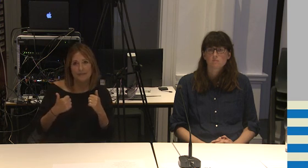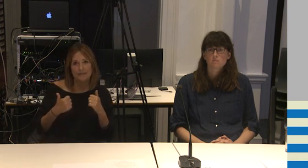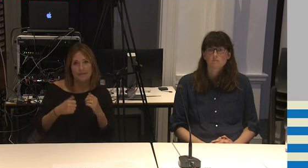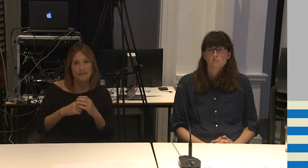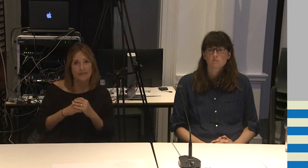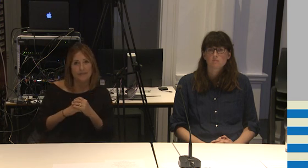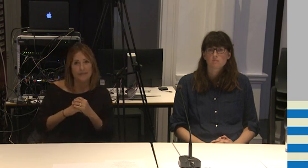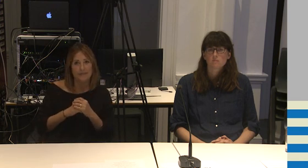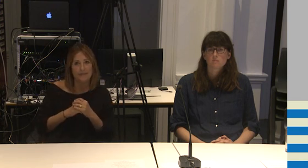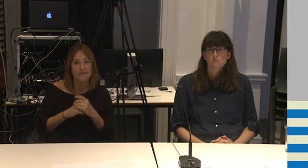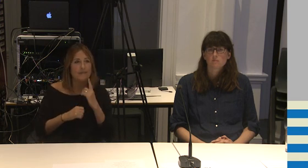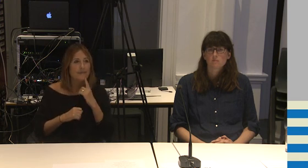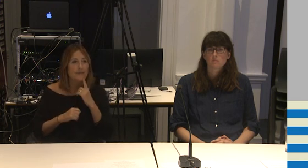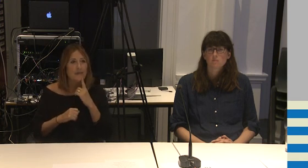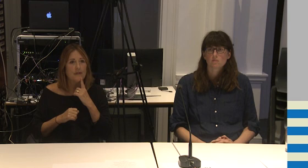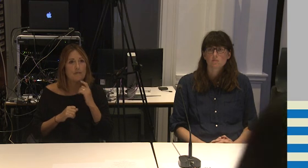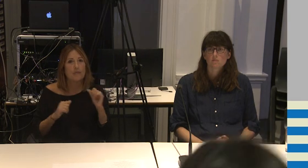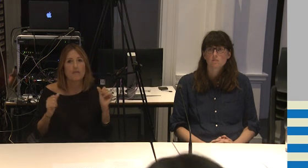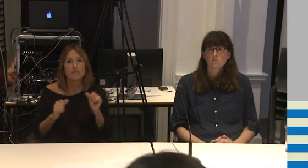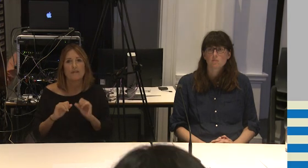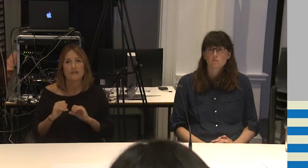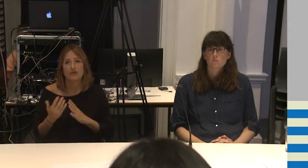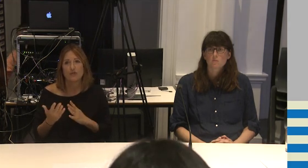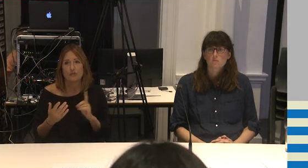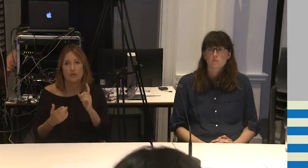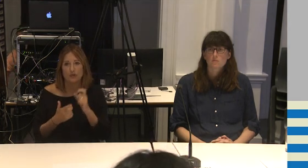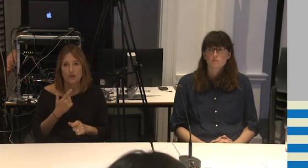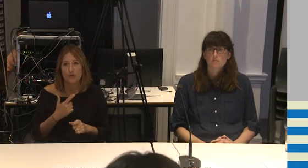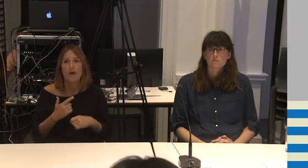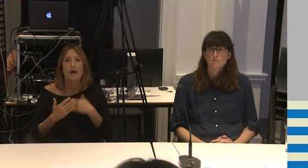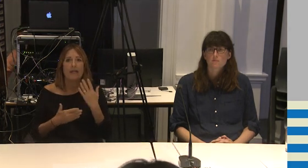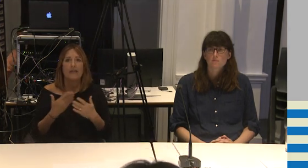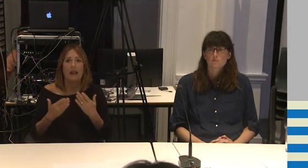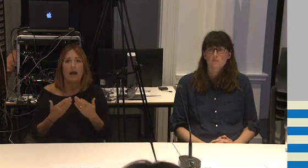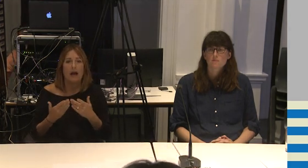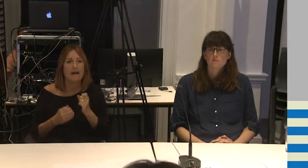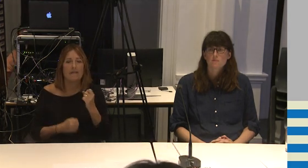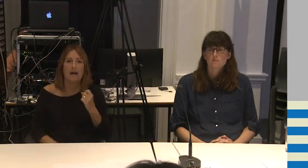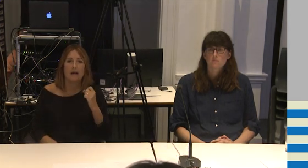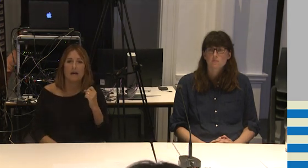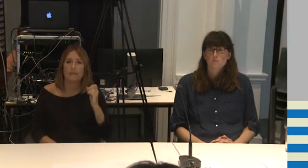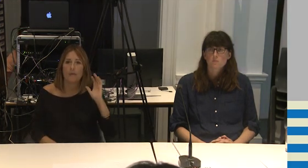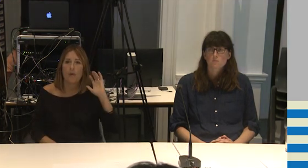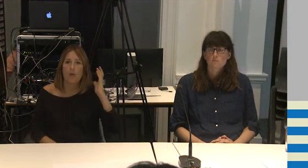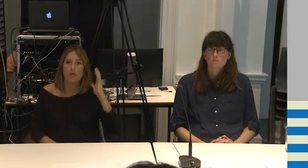I'll just briefly introduce what I'm going to show, and then I'll do a little bit of audio description as well. Is this okay?